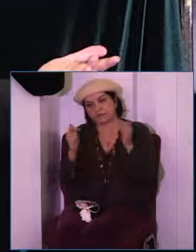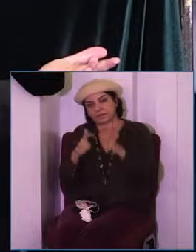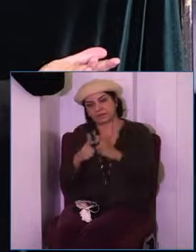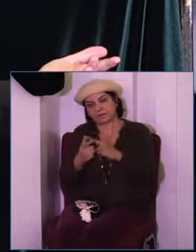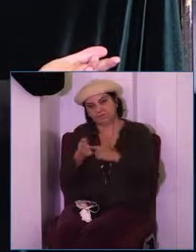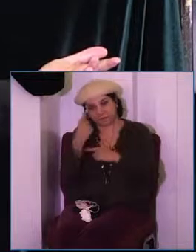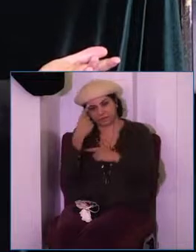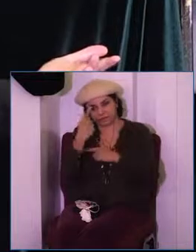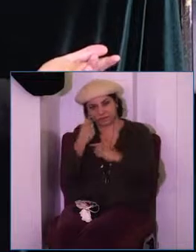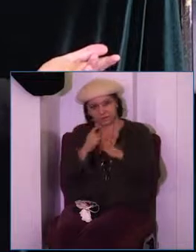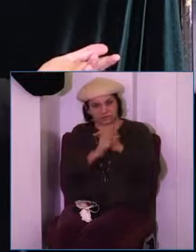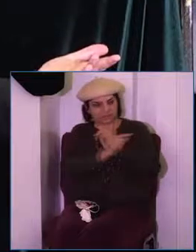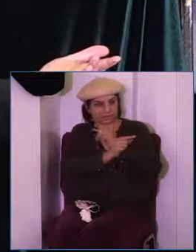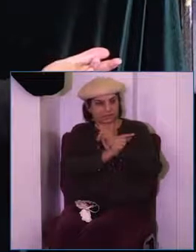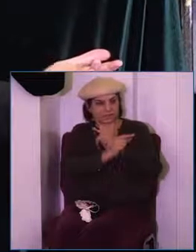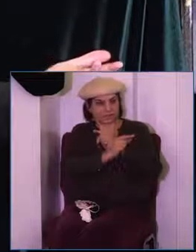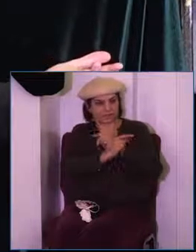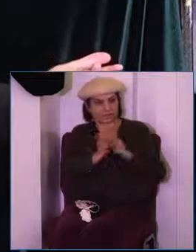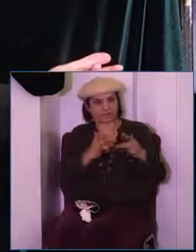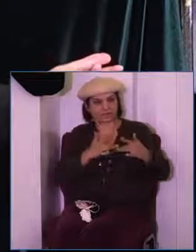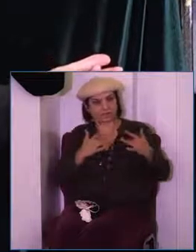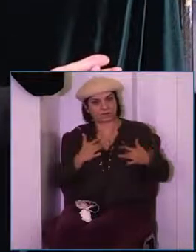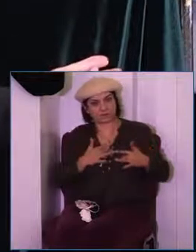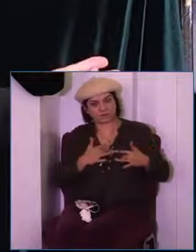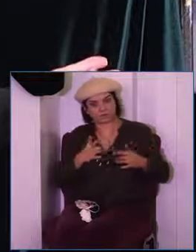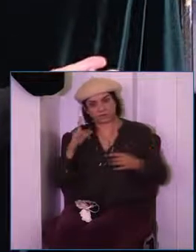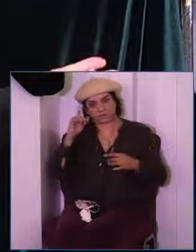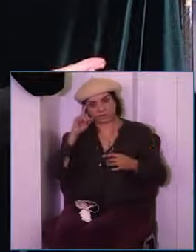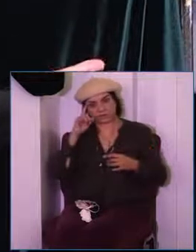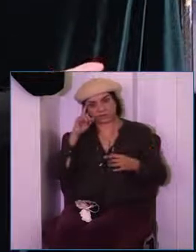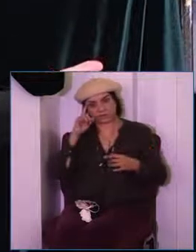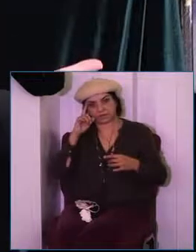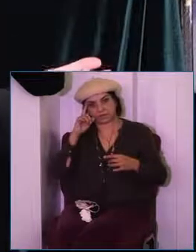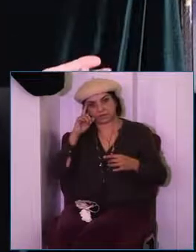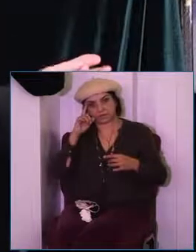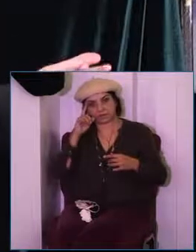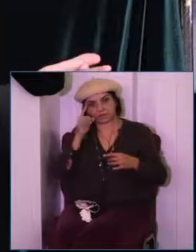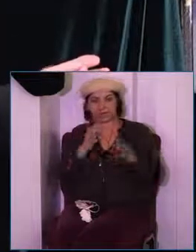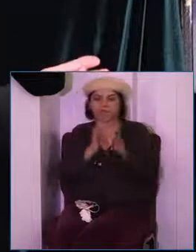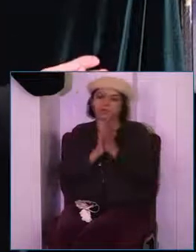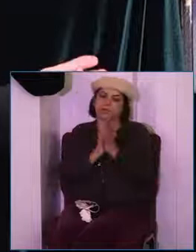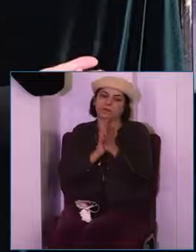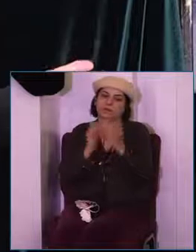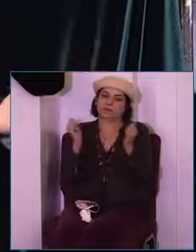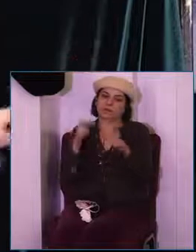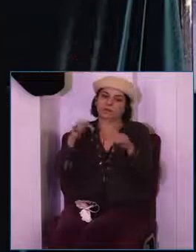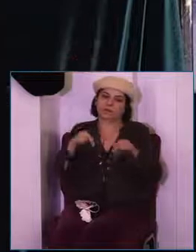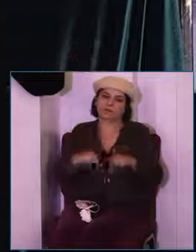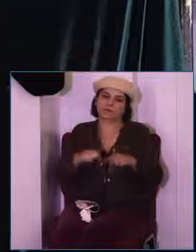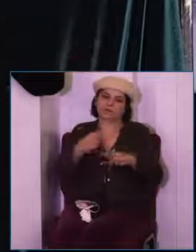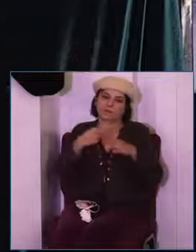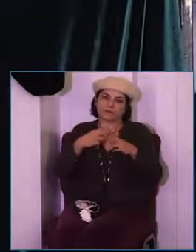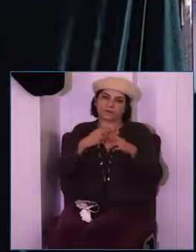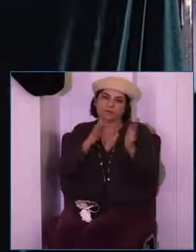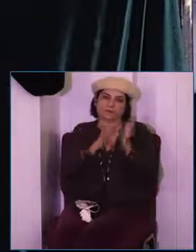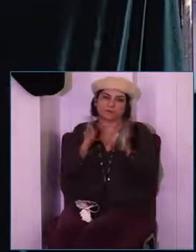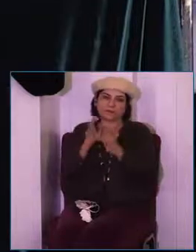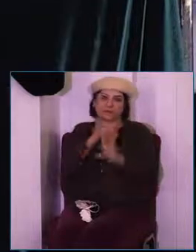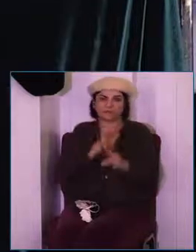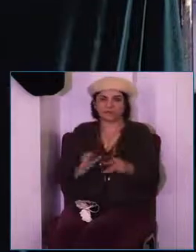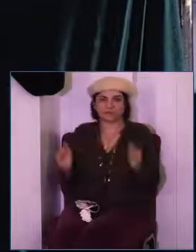and our minds. We ask all of this in the name of Jesus our Christ and all that is holy. Amen.